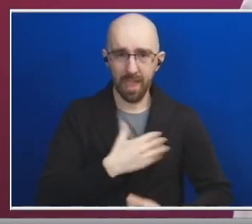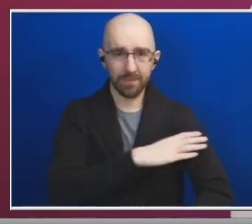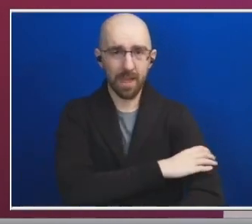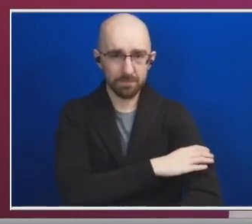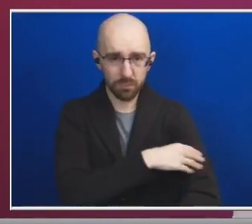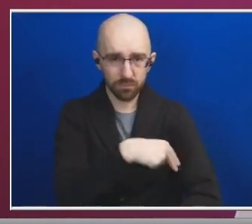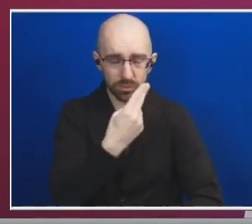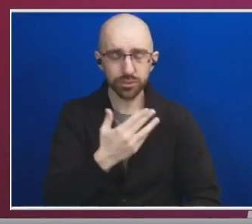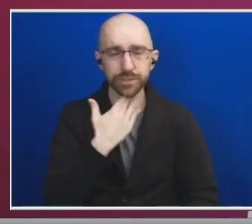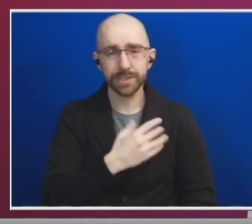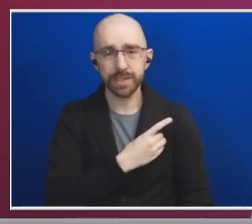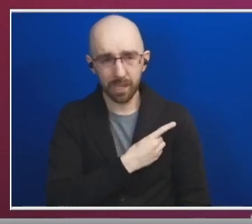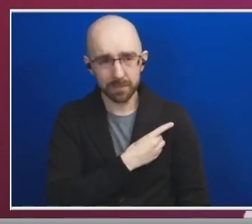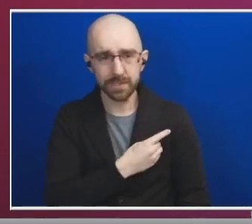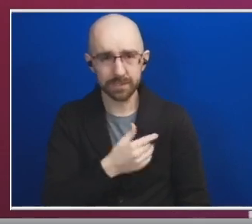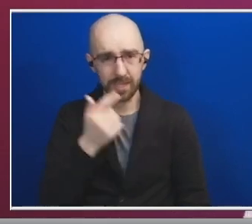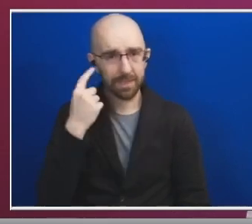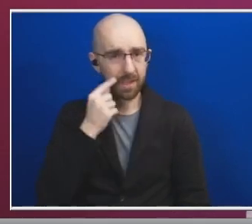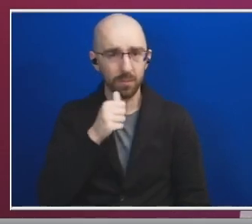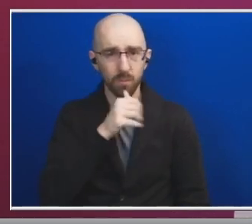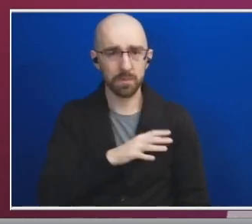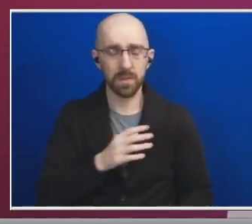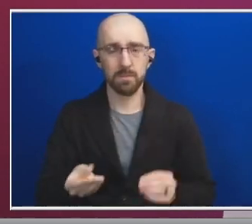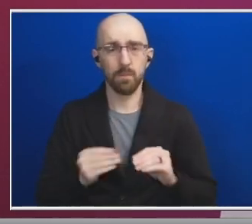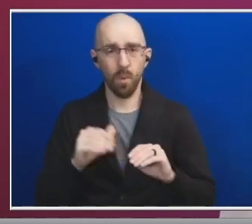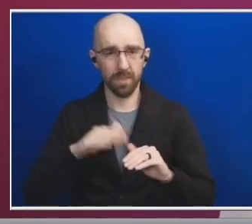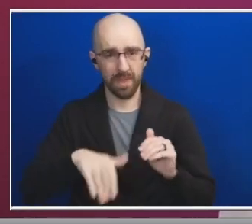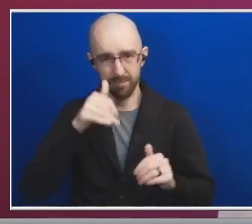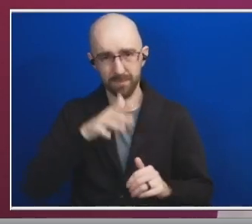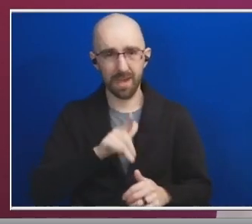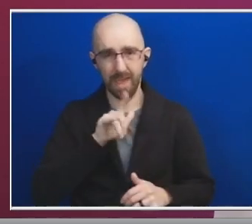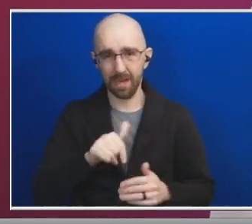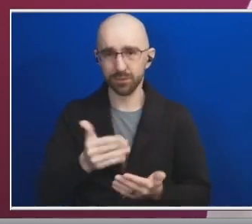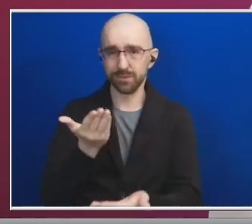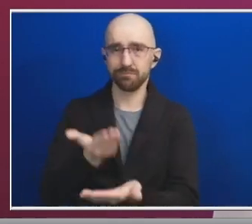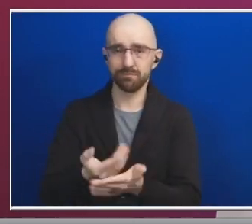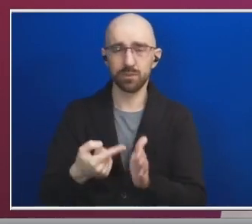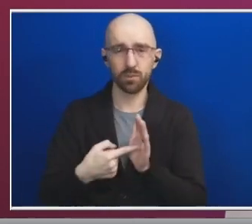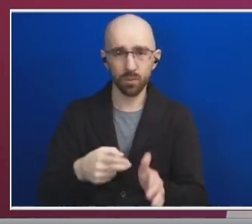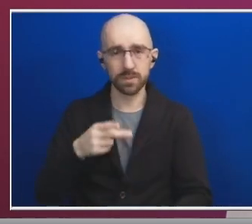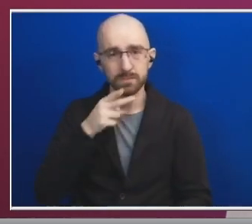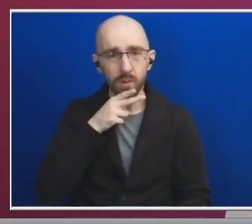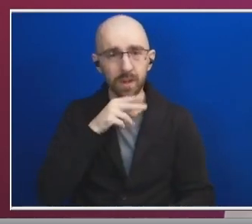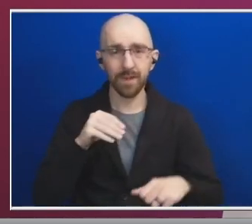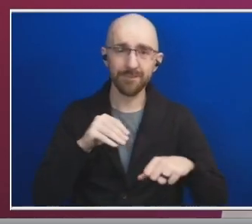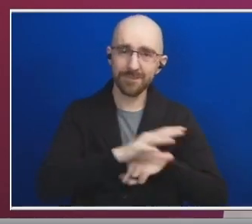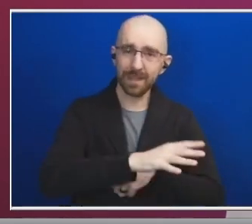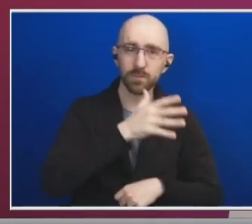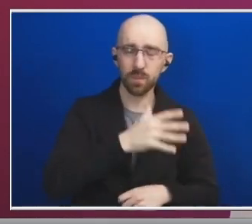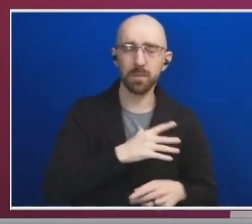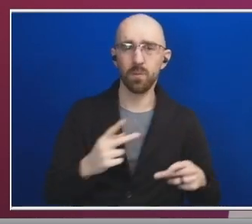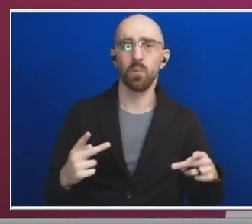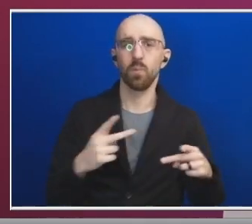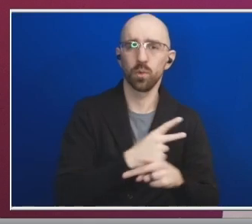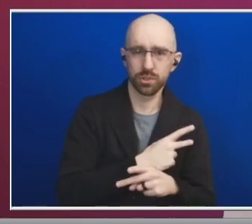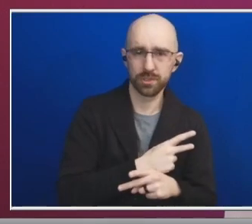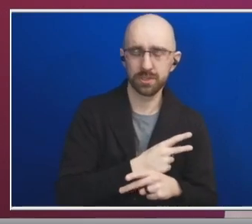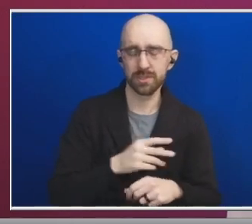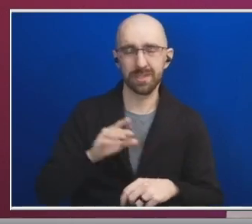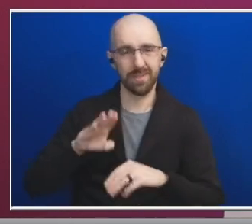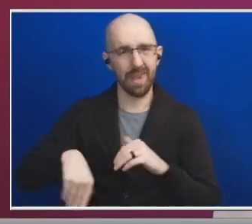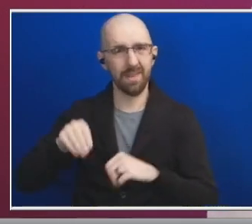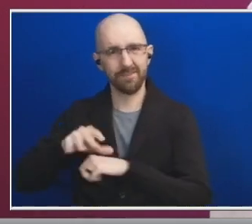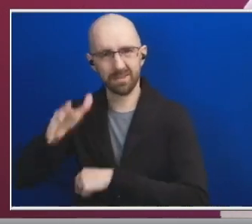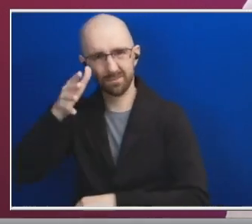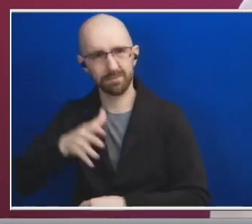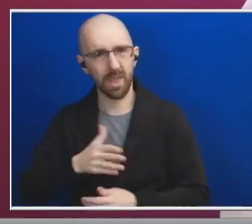think women more than men, actually, it's kind of shown that smoking actually affects women worse than it's affected men. And so